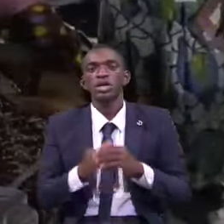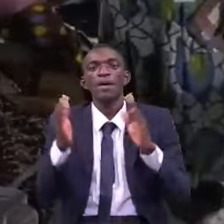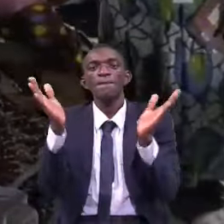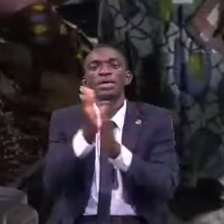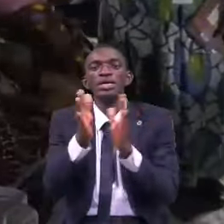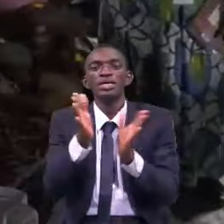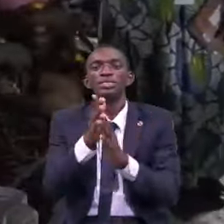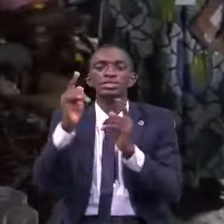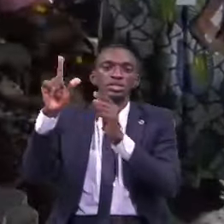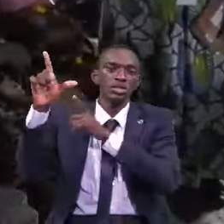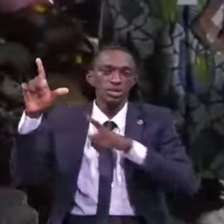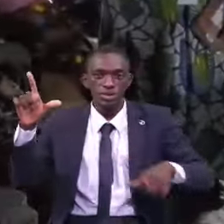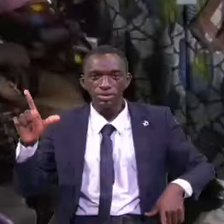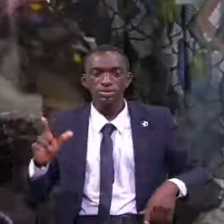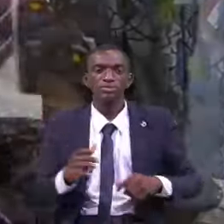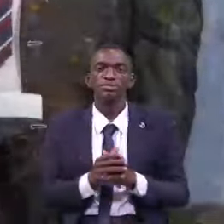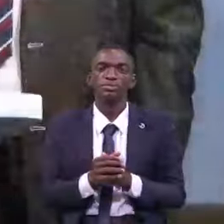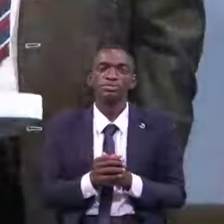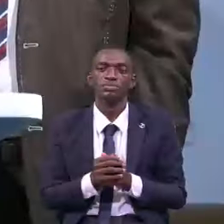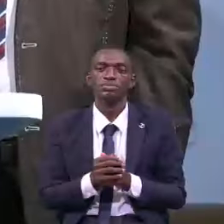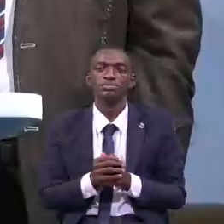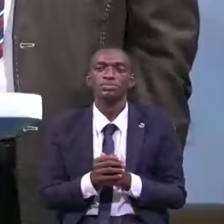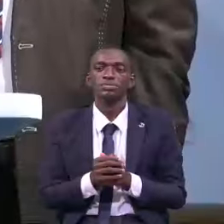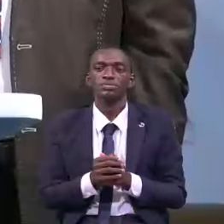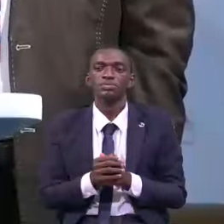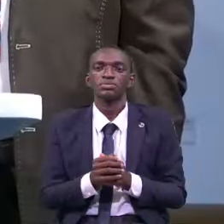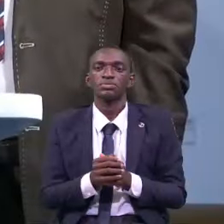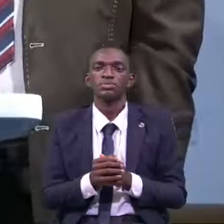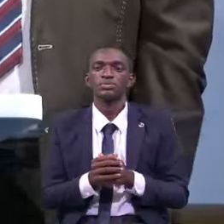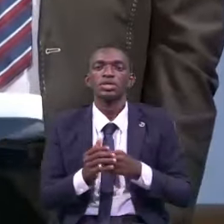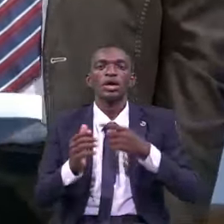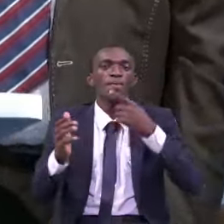Praise the Lord. Gloire à Dieu.